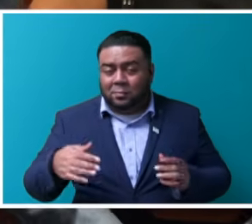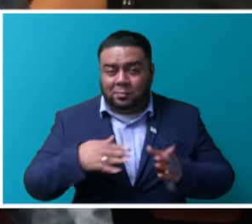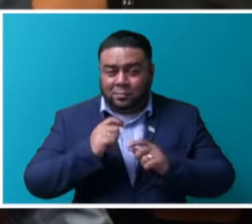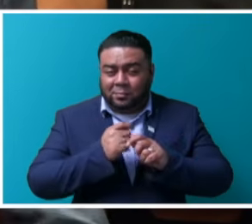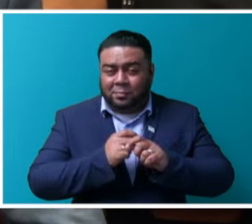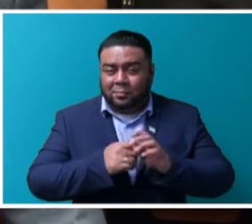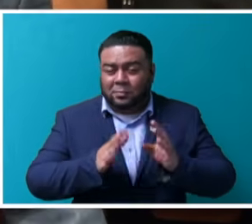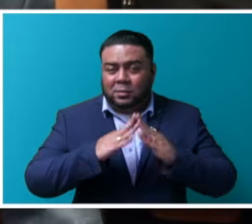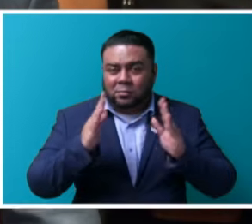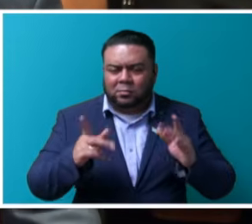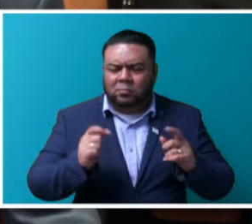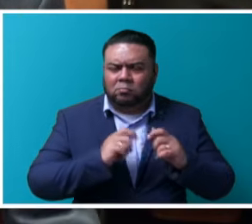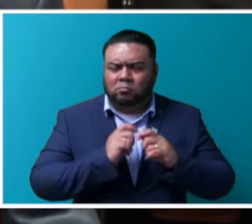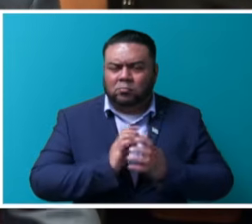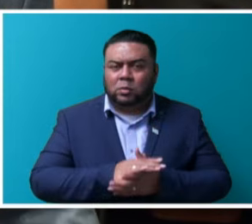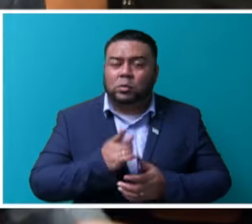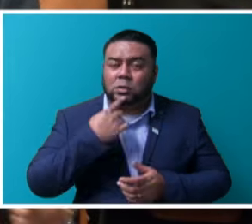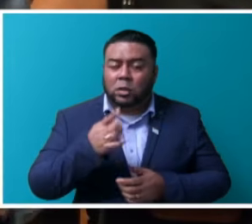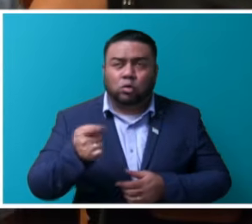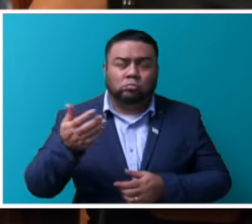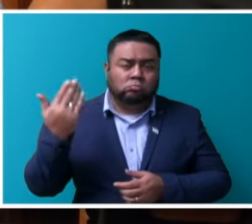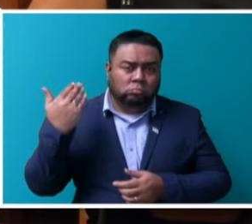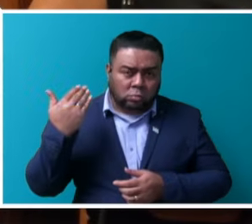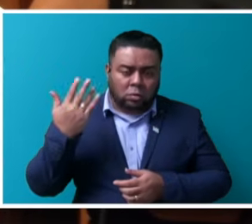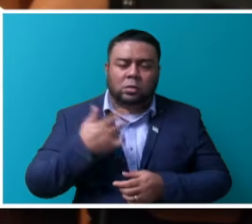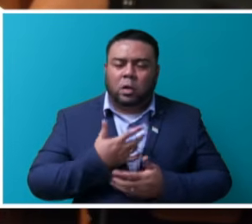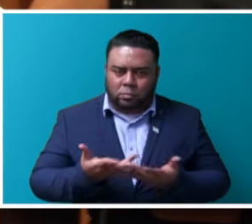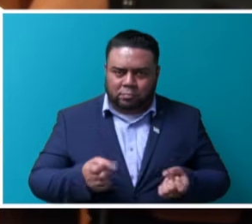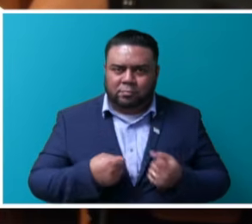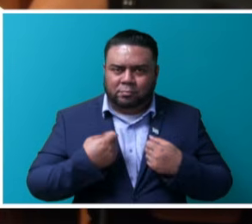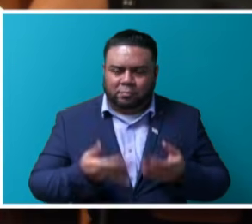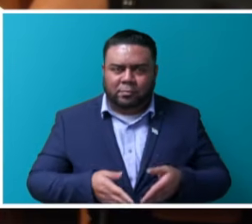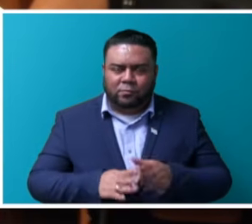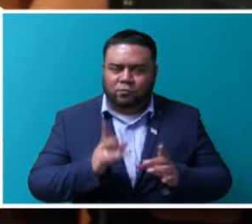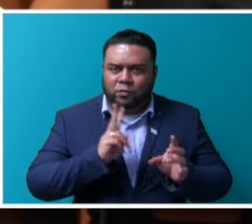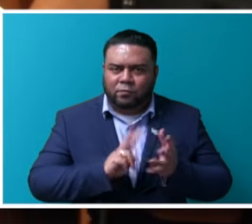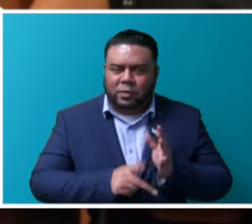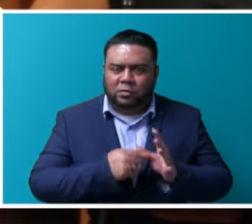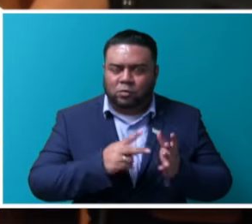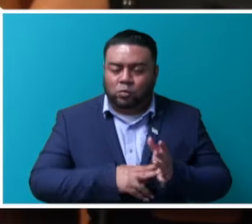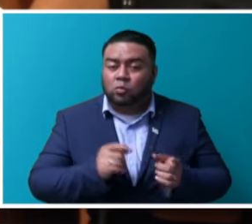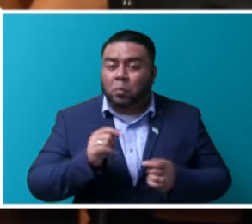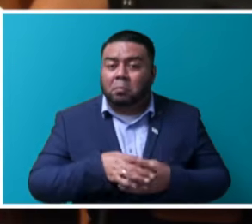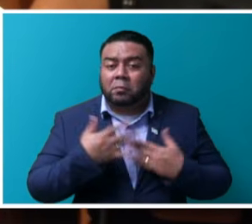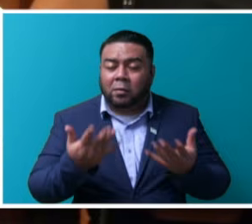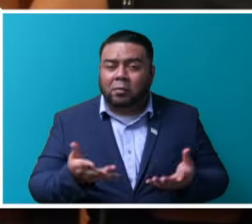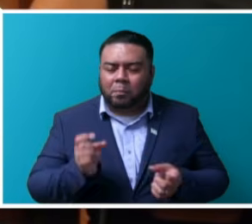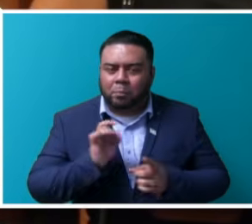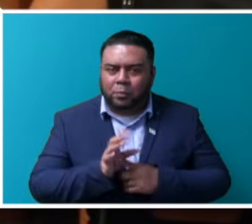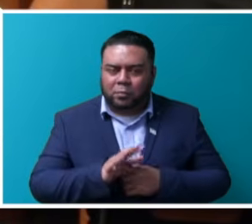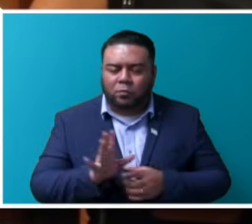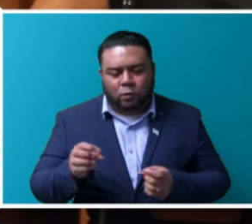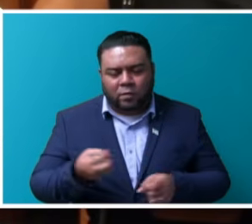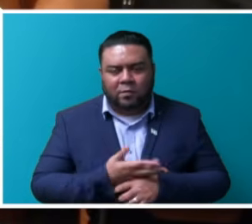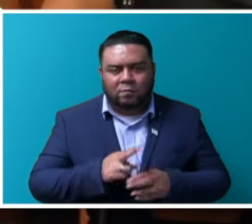homes damaged by termites, as I said earlier, will now be eligible for VAT refunds on construction costs, providing critical relief for affected